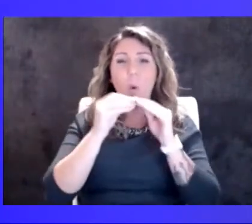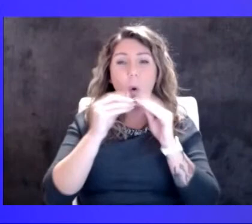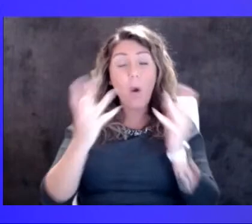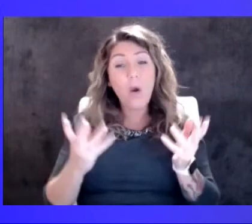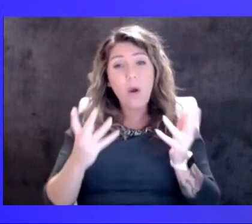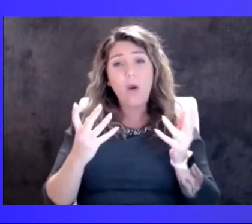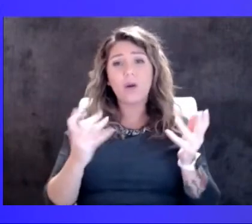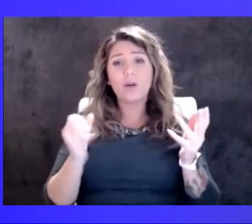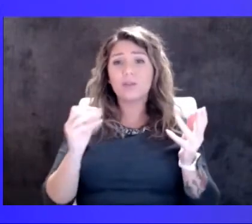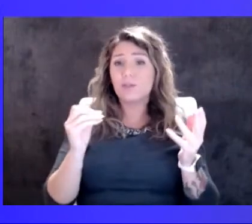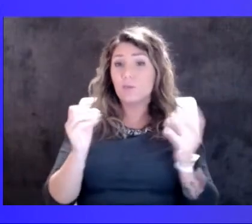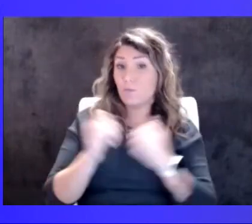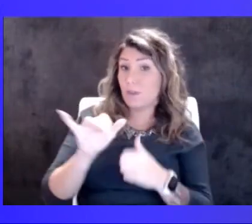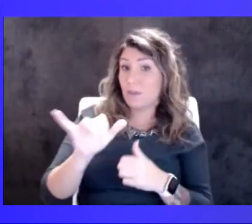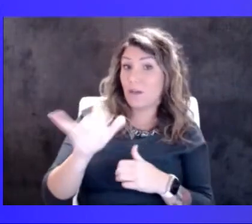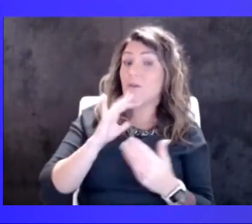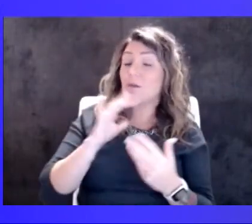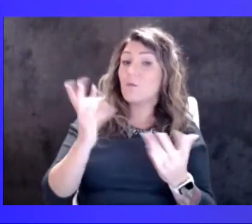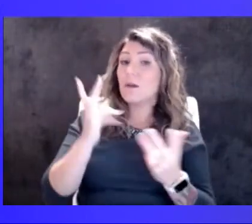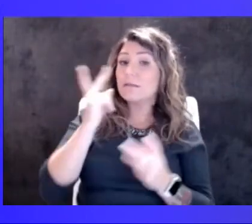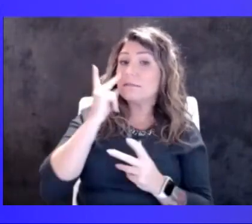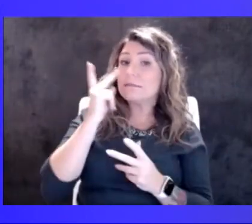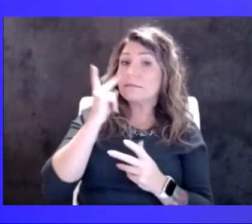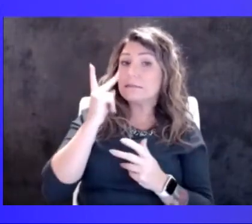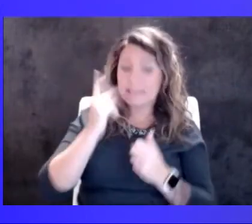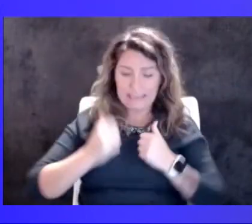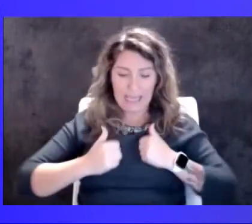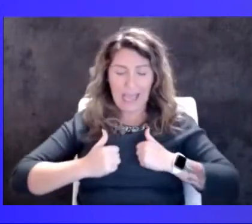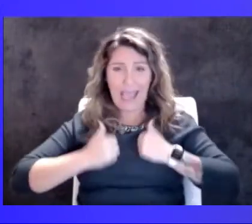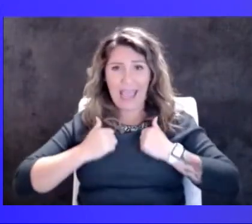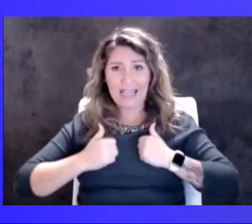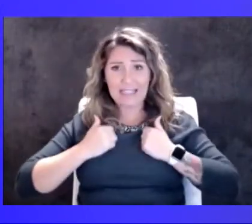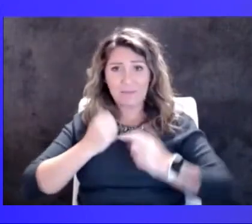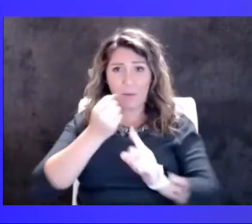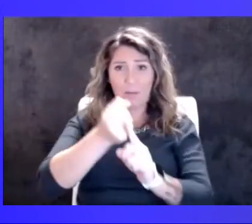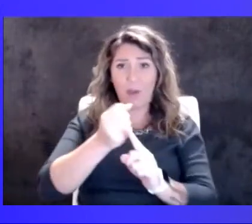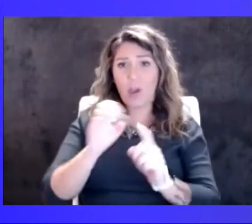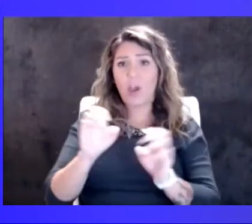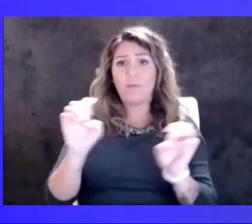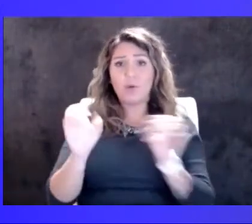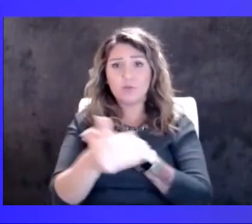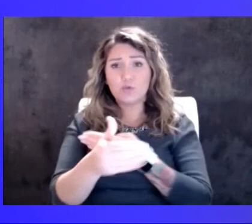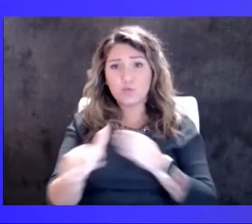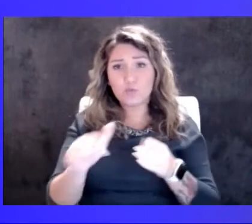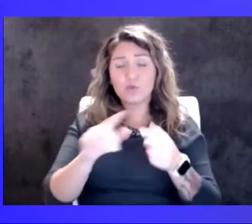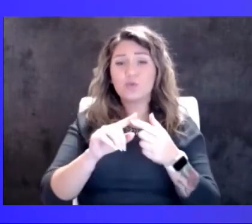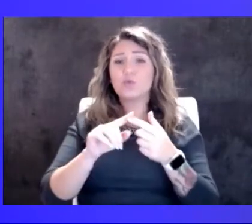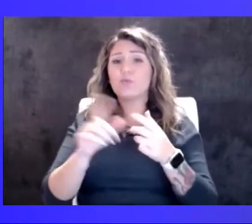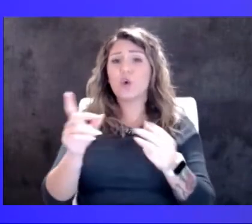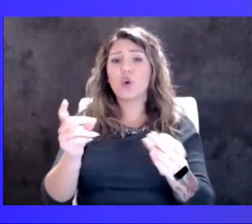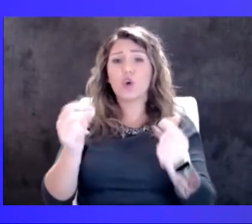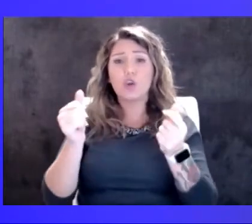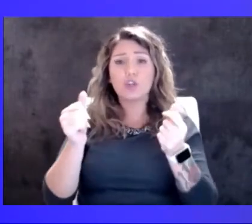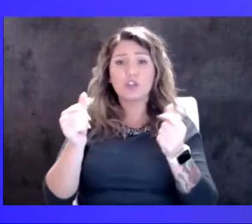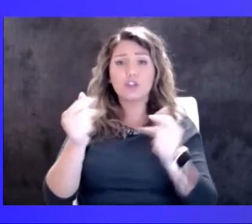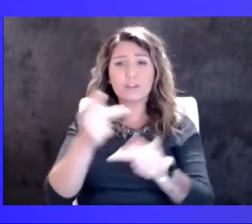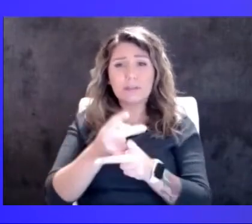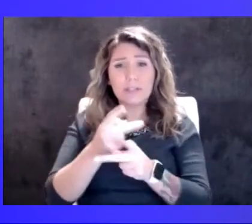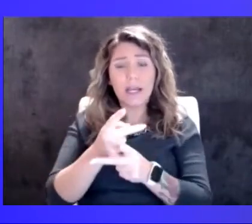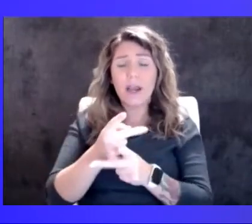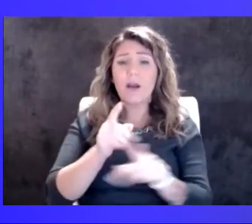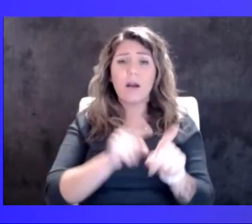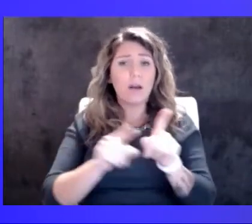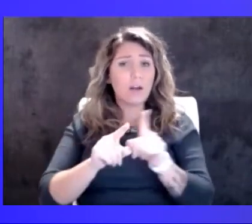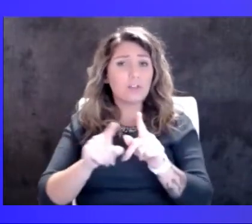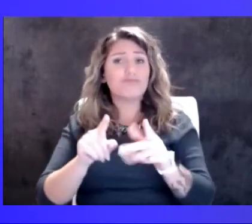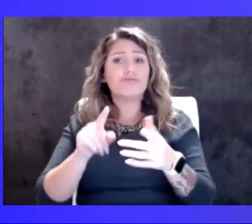have seen that asthma exacerbations in our EDs, in our urgent care, even children that come into my clinic that I see just for